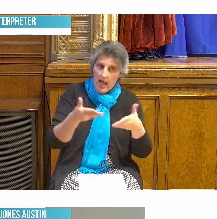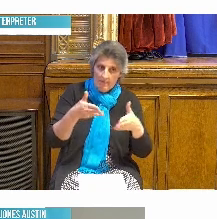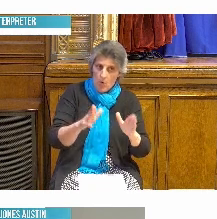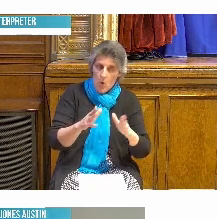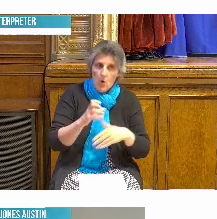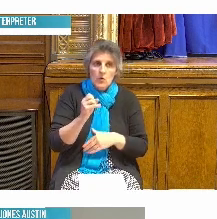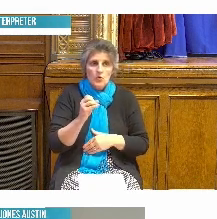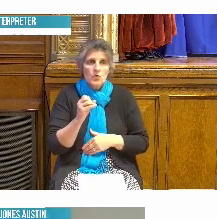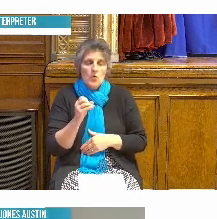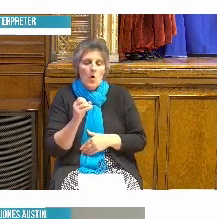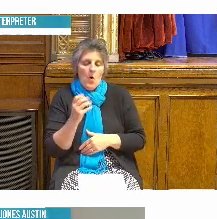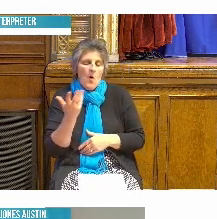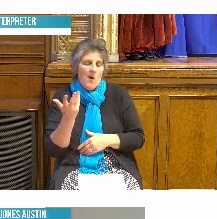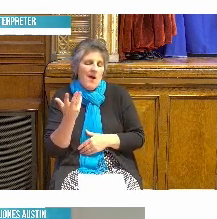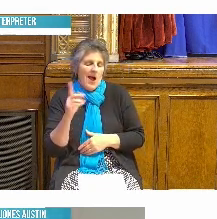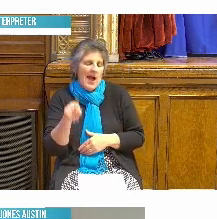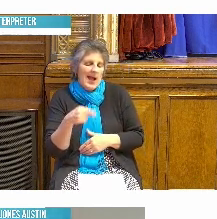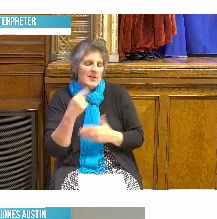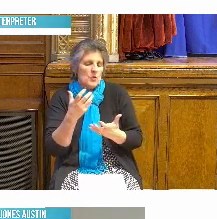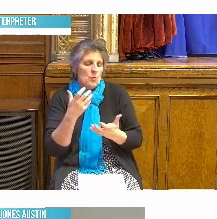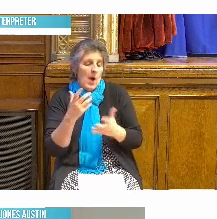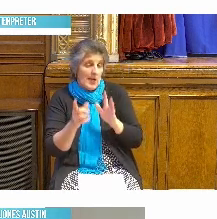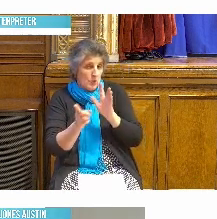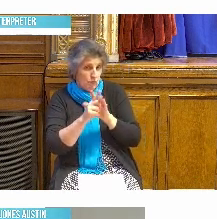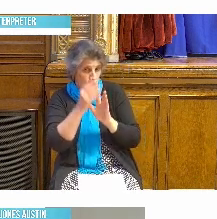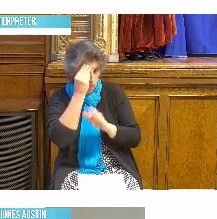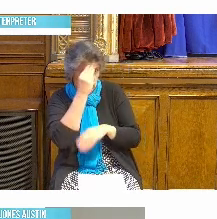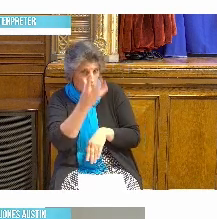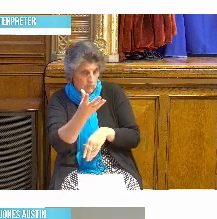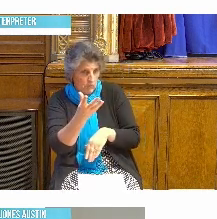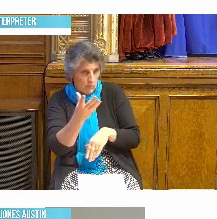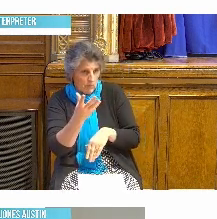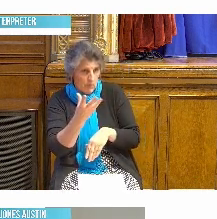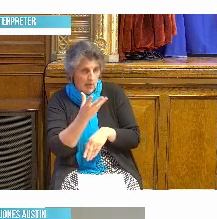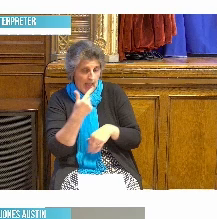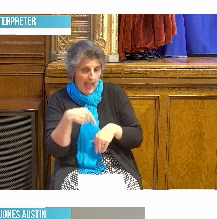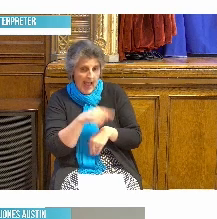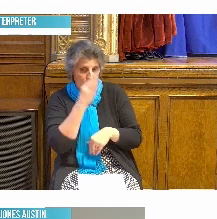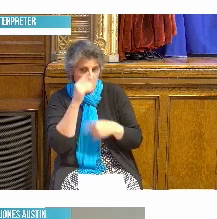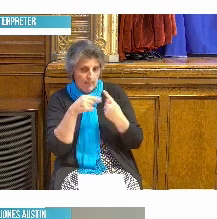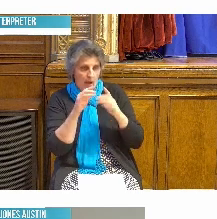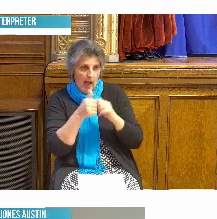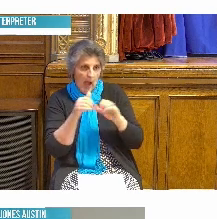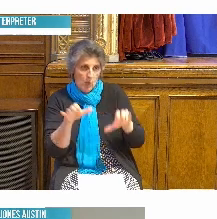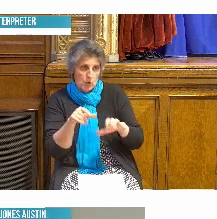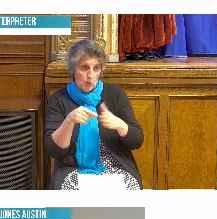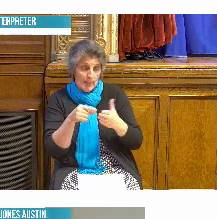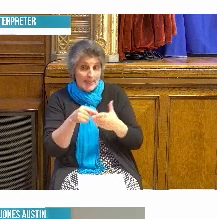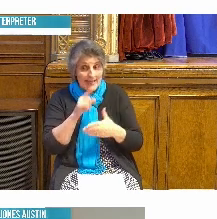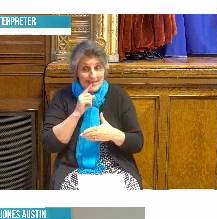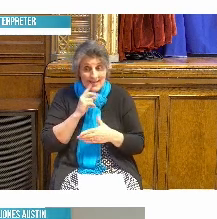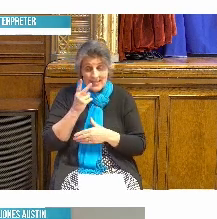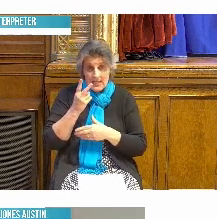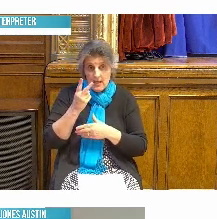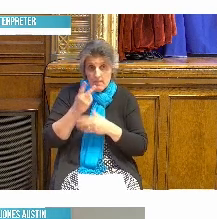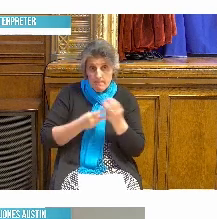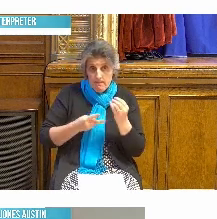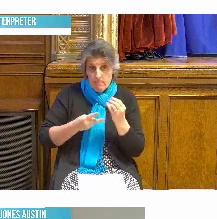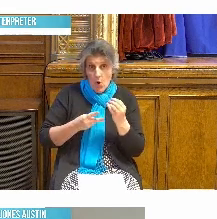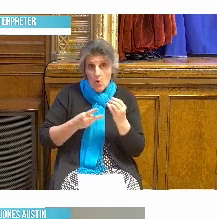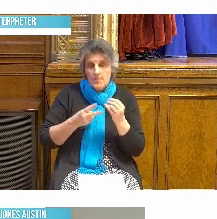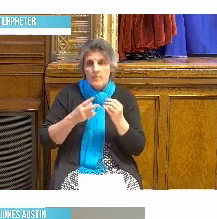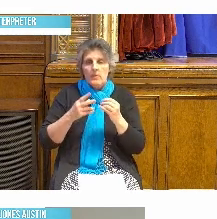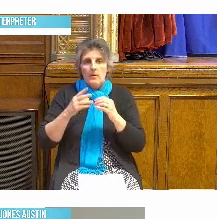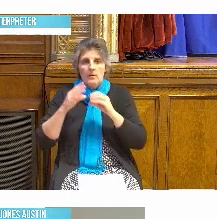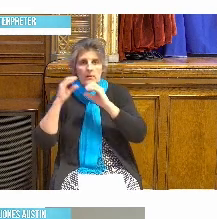so I want to raise that as we think about how we're doing this. Is it a both and, or are you